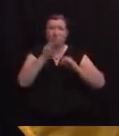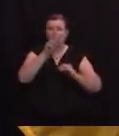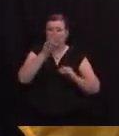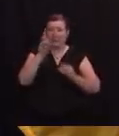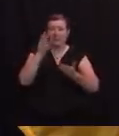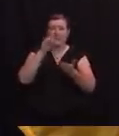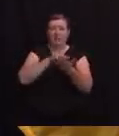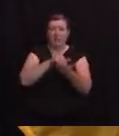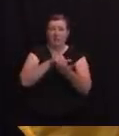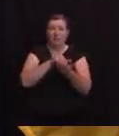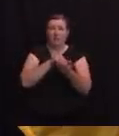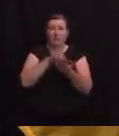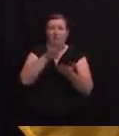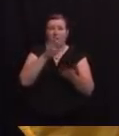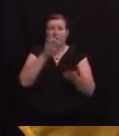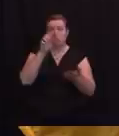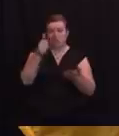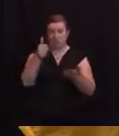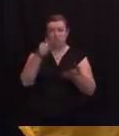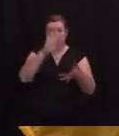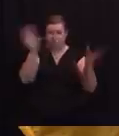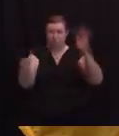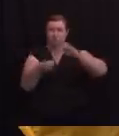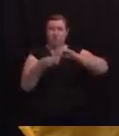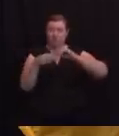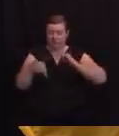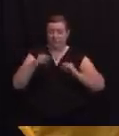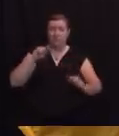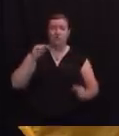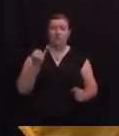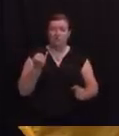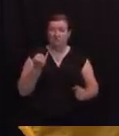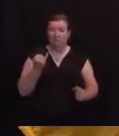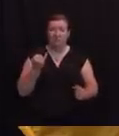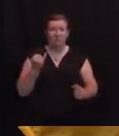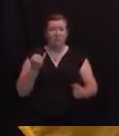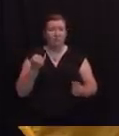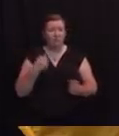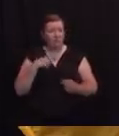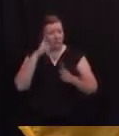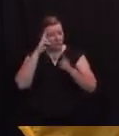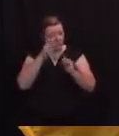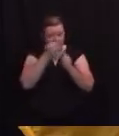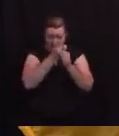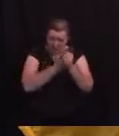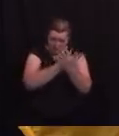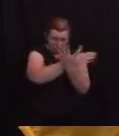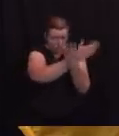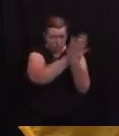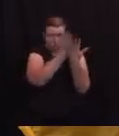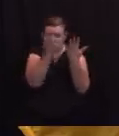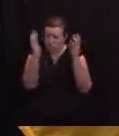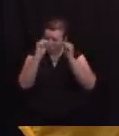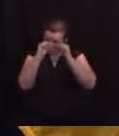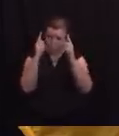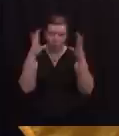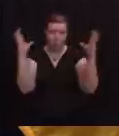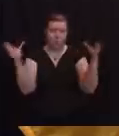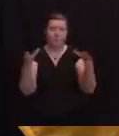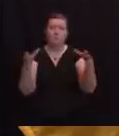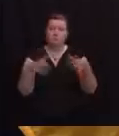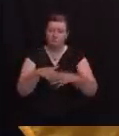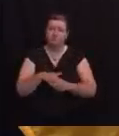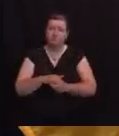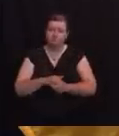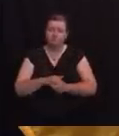26,410 New Jerseyans to this virus, and we remember each and every one. We can't get the number of those we lose